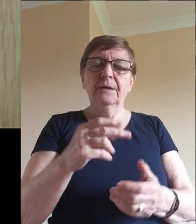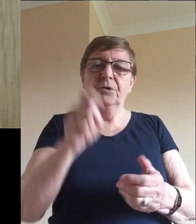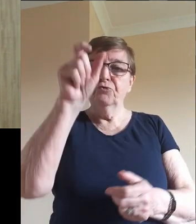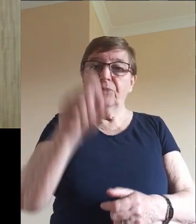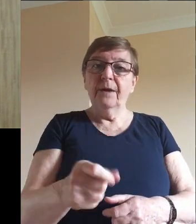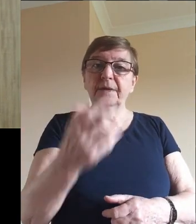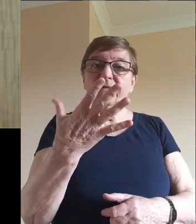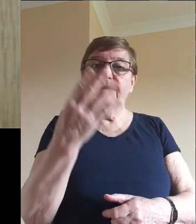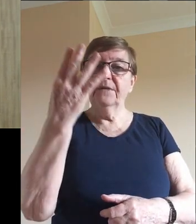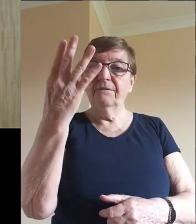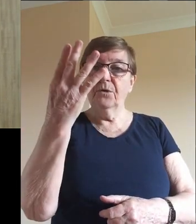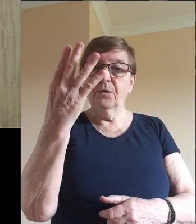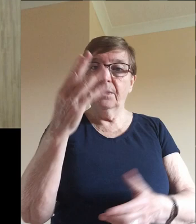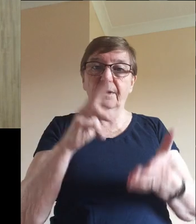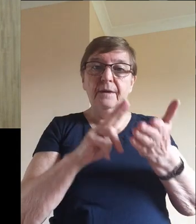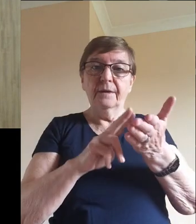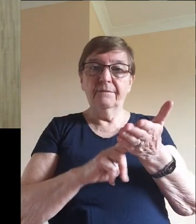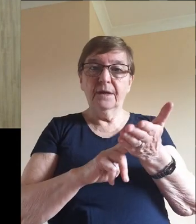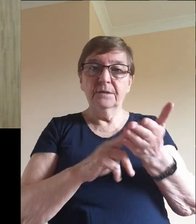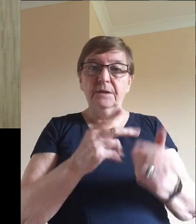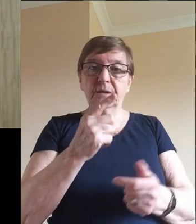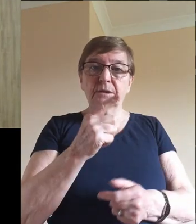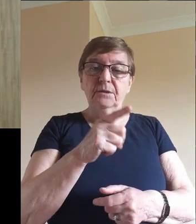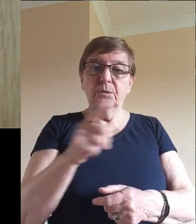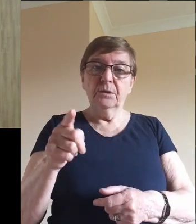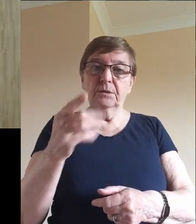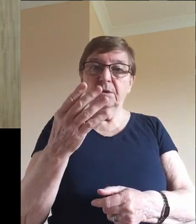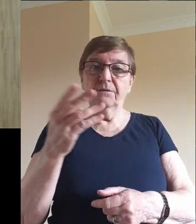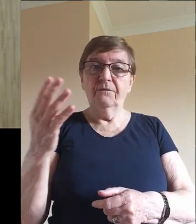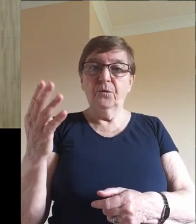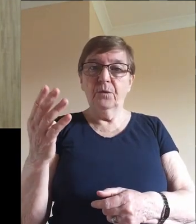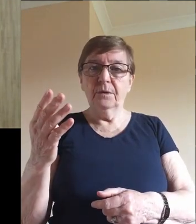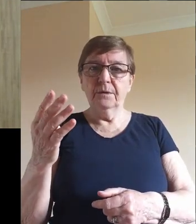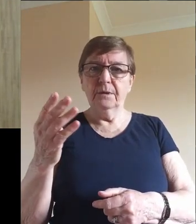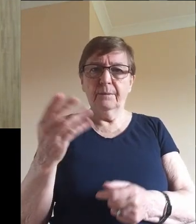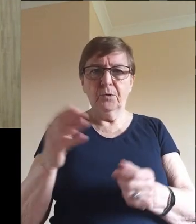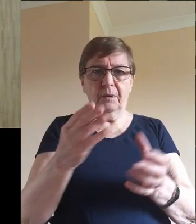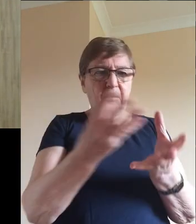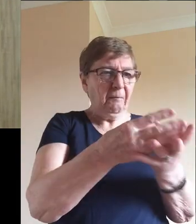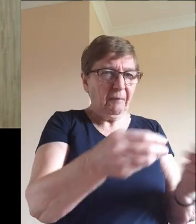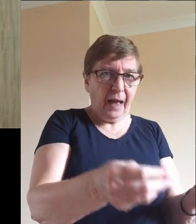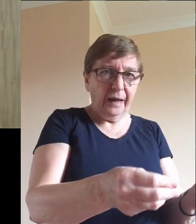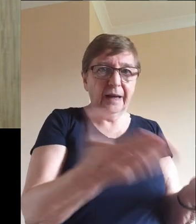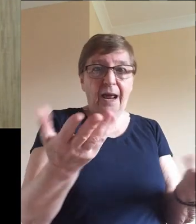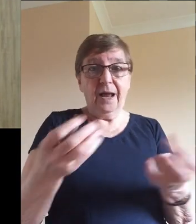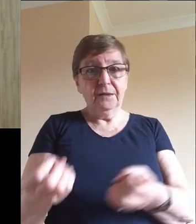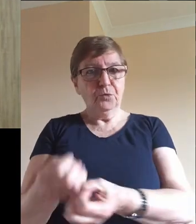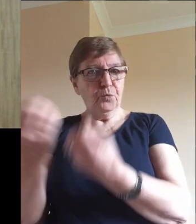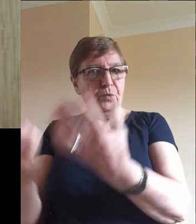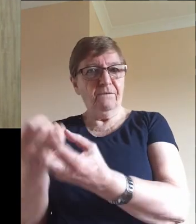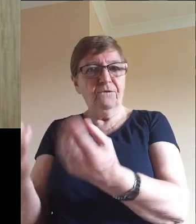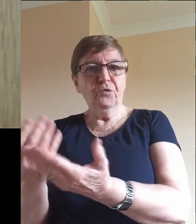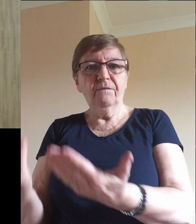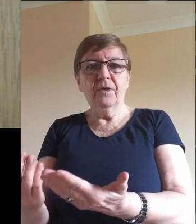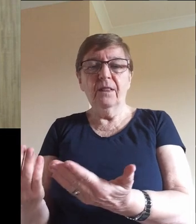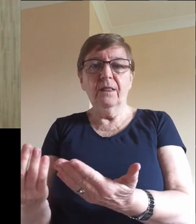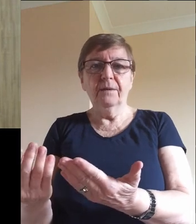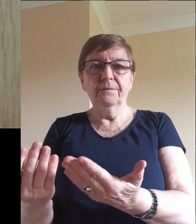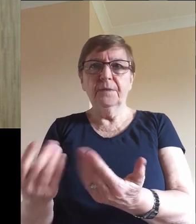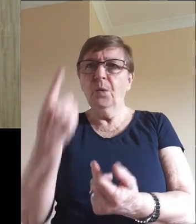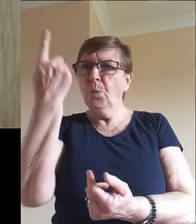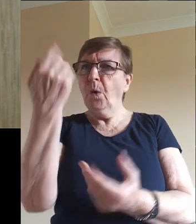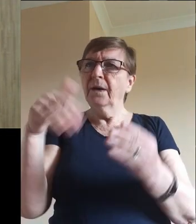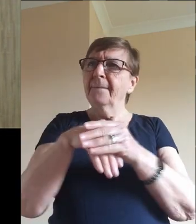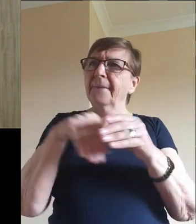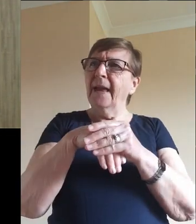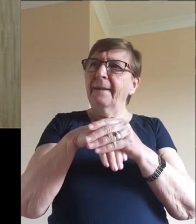54, is the contrast between barren and fruitful. Now, one of our church members here at